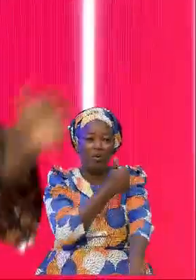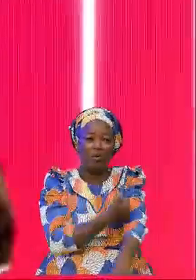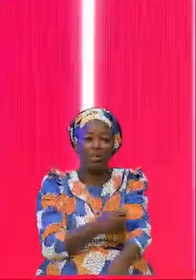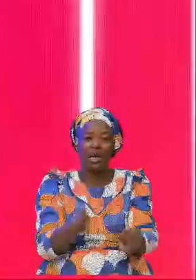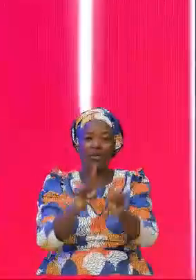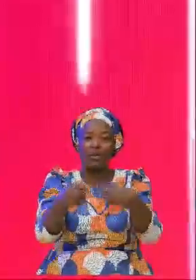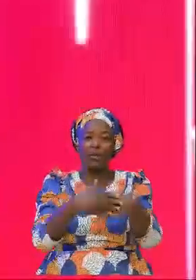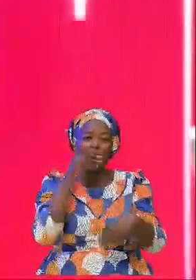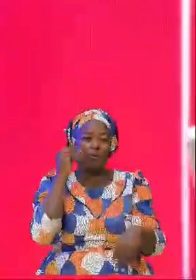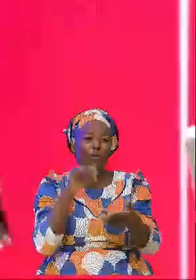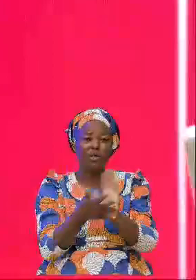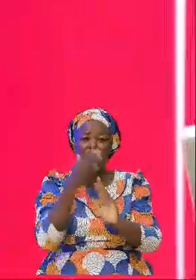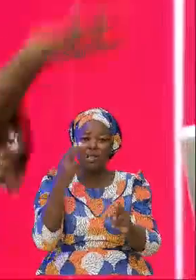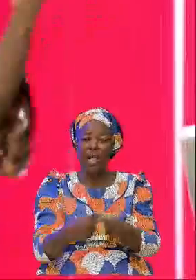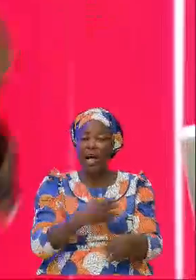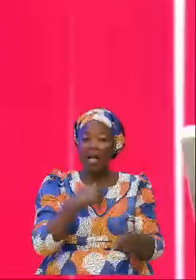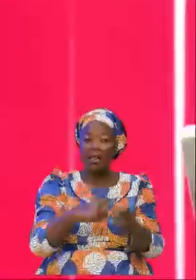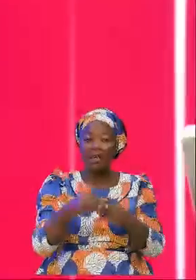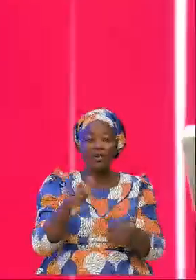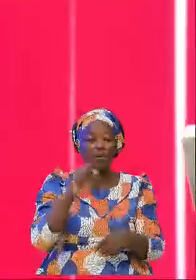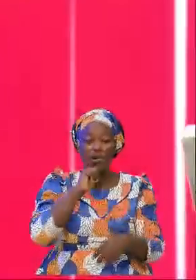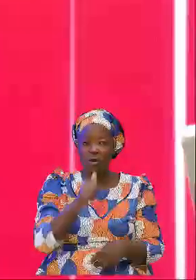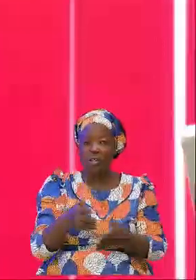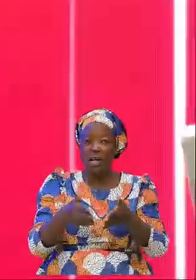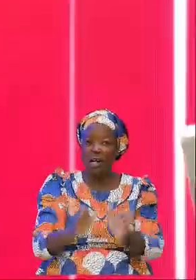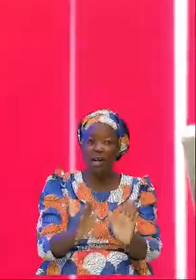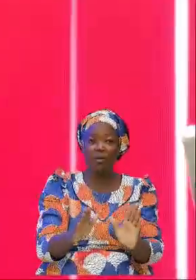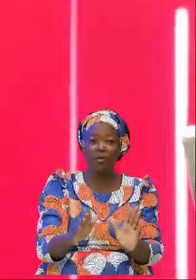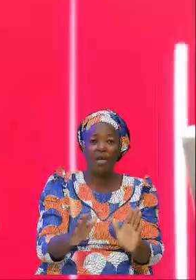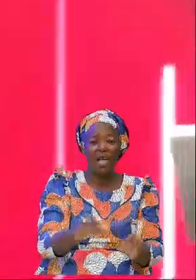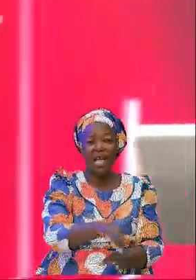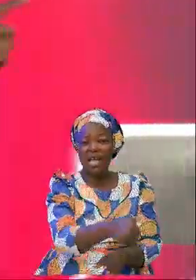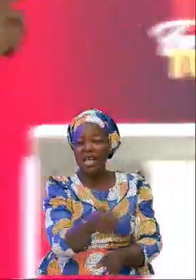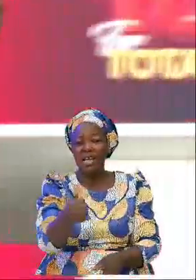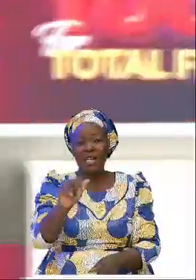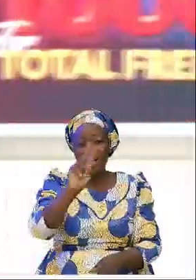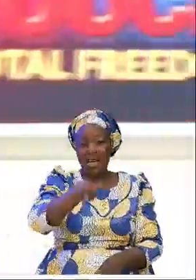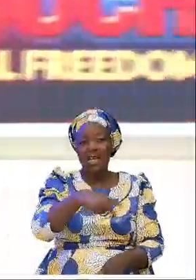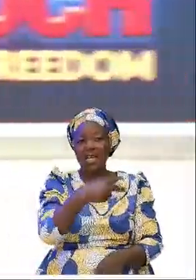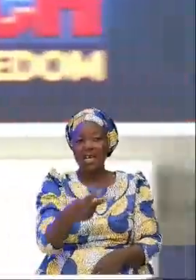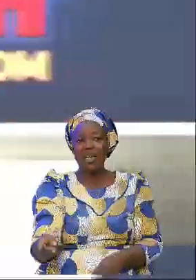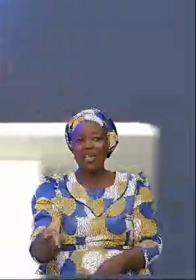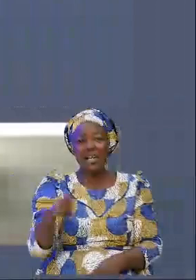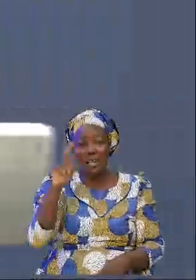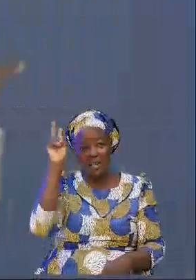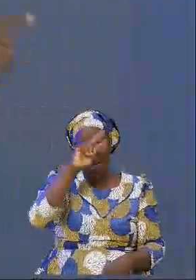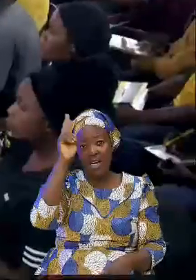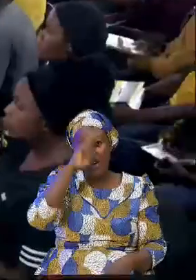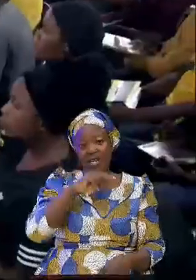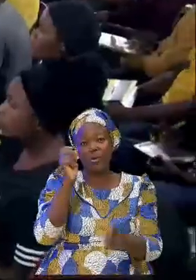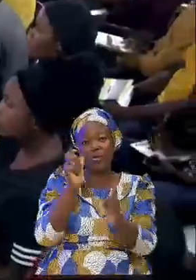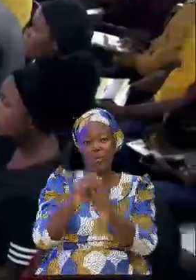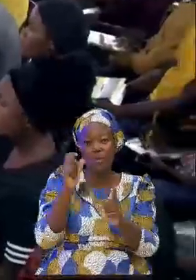you are going back home. You carry authority as you are going back home. And you will not allow